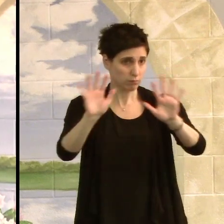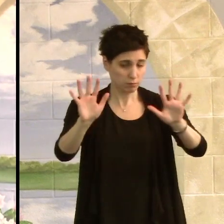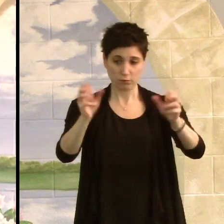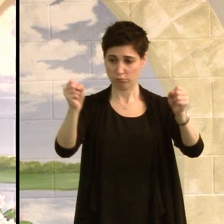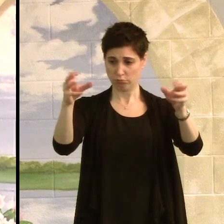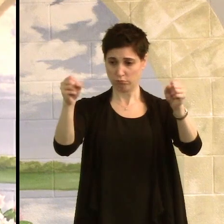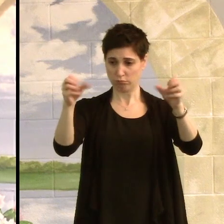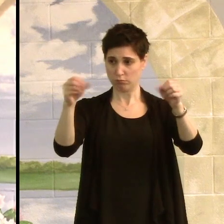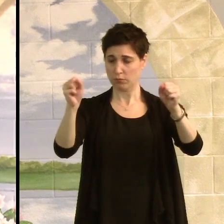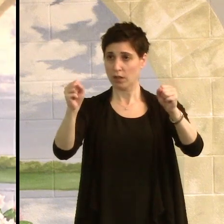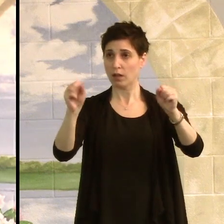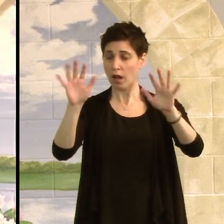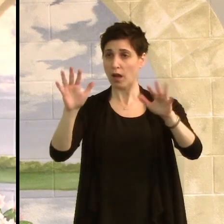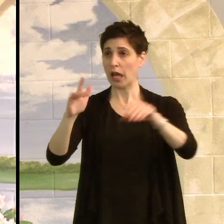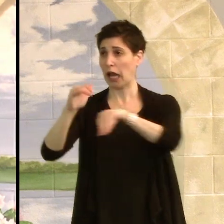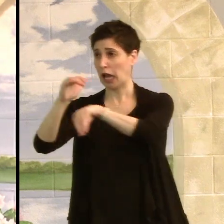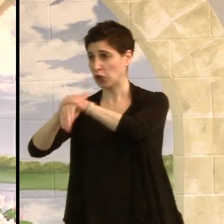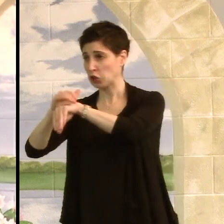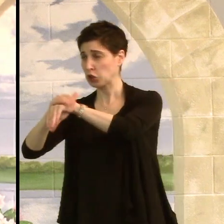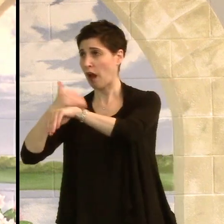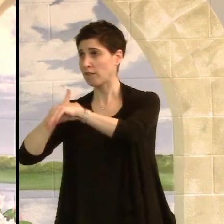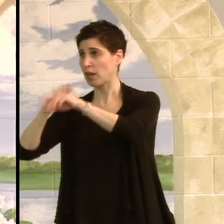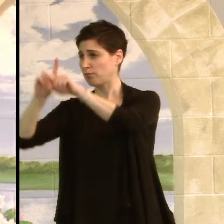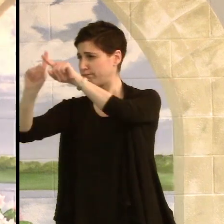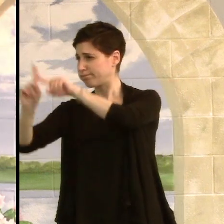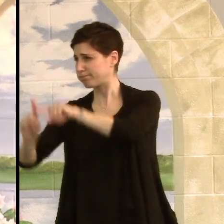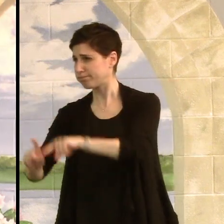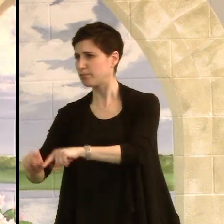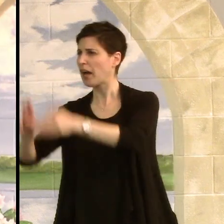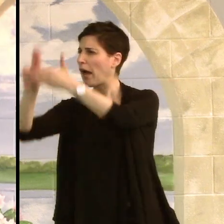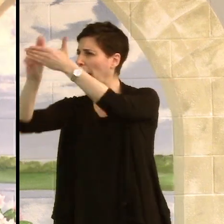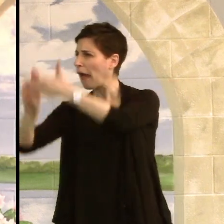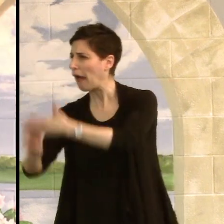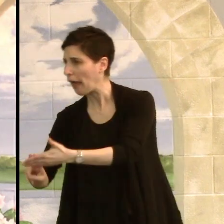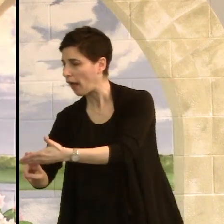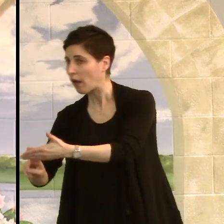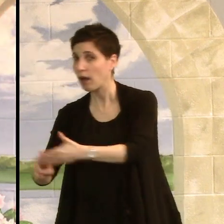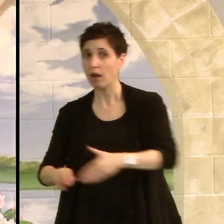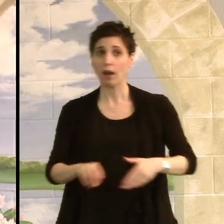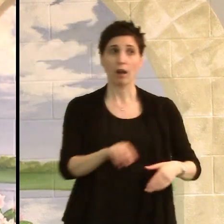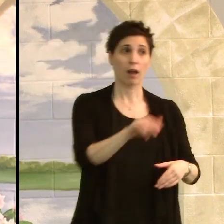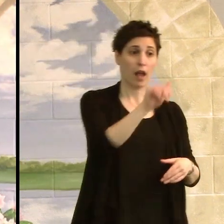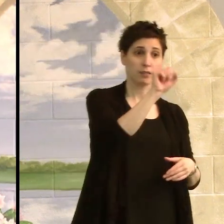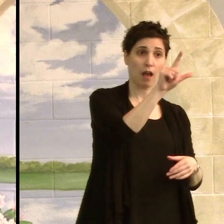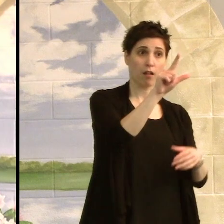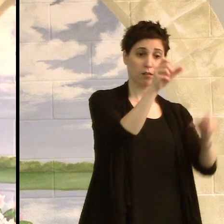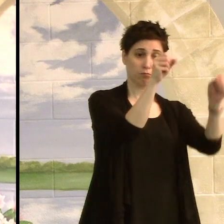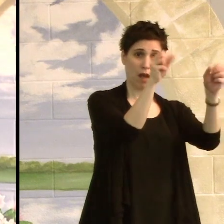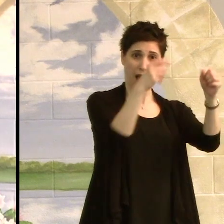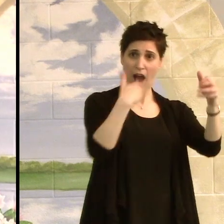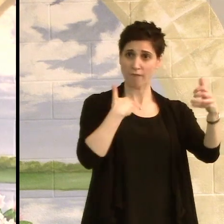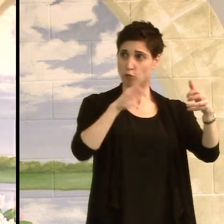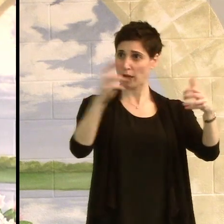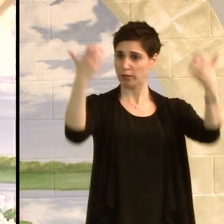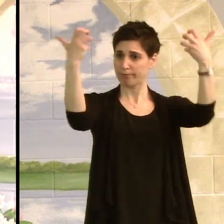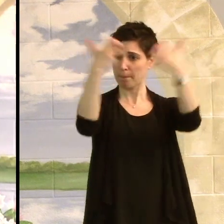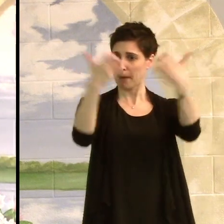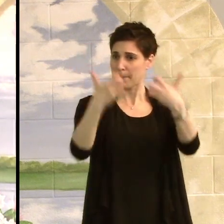ASL does not always have distinct signs for various mental